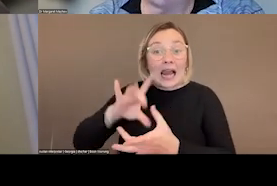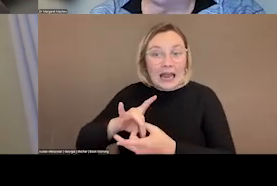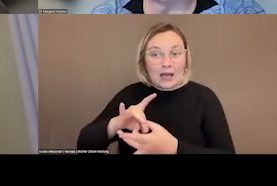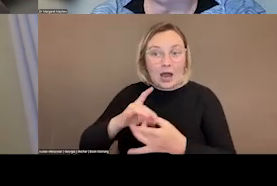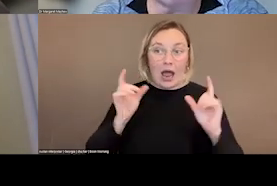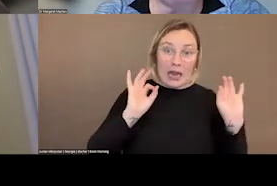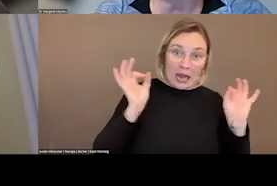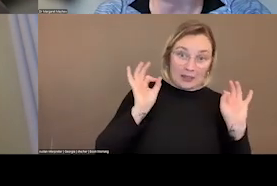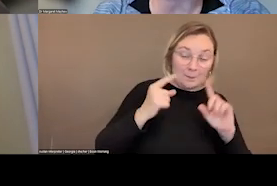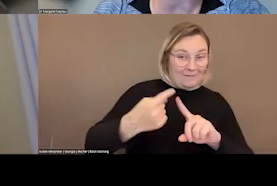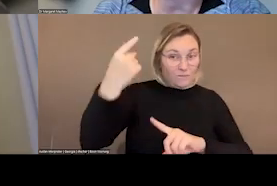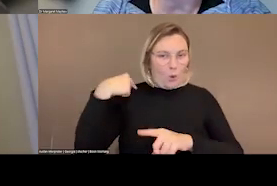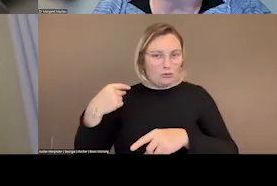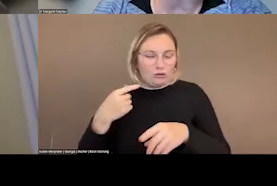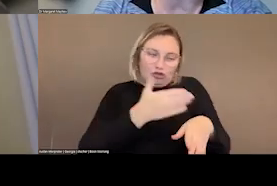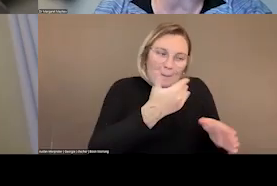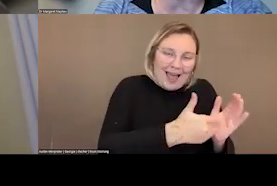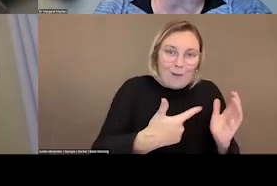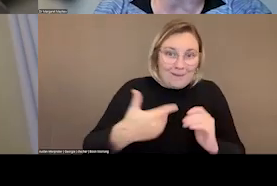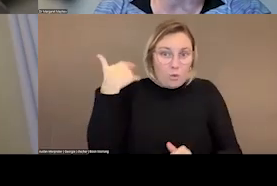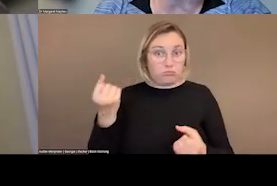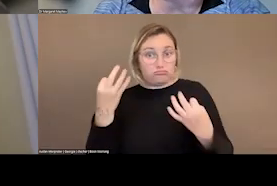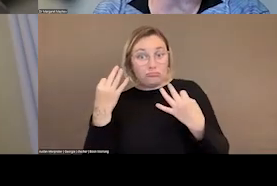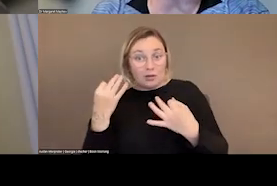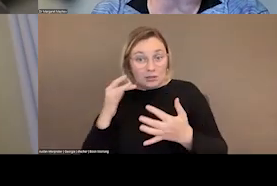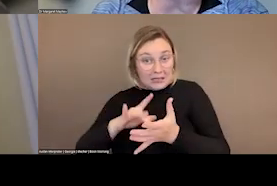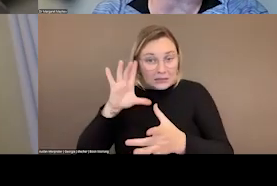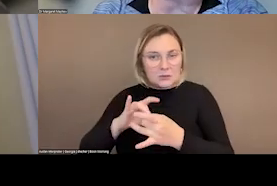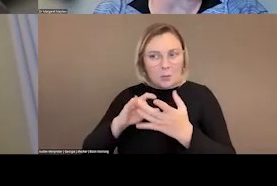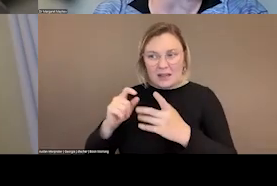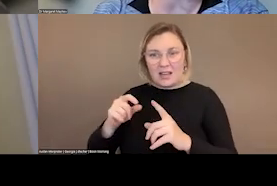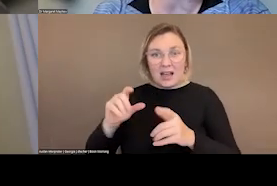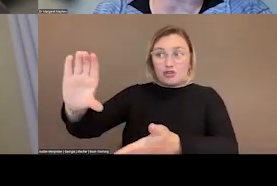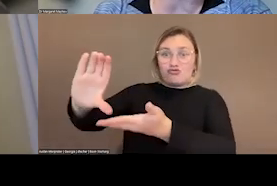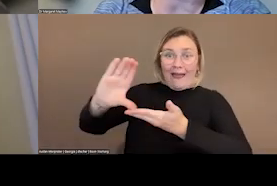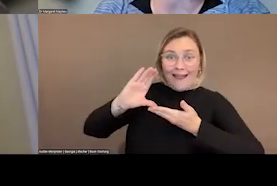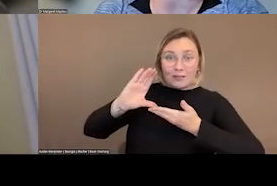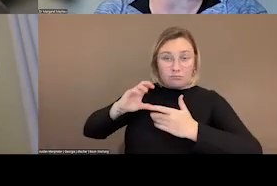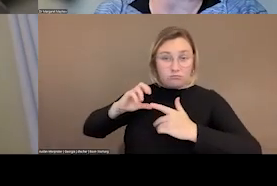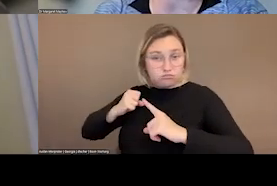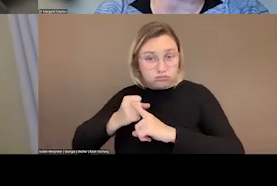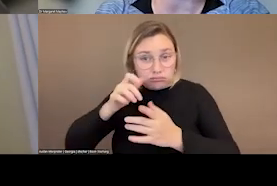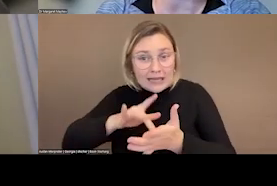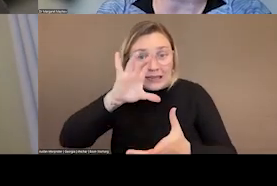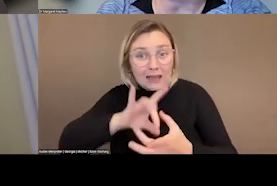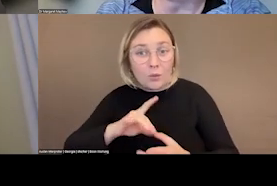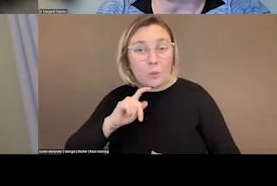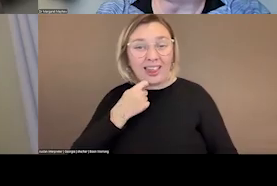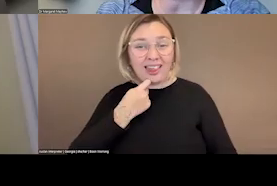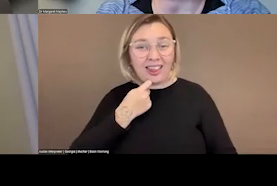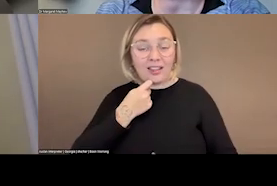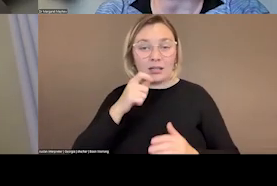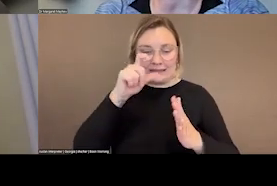now, but I have in the past. Will this impact? Will getting a grant? How will that impact my disability